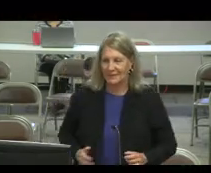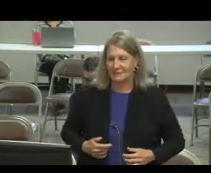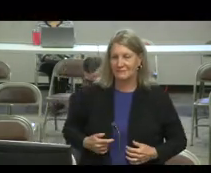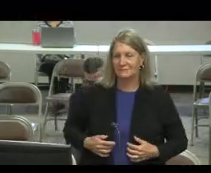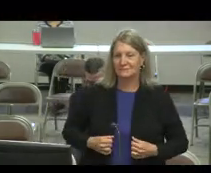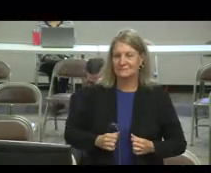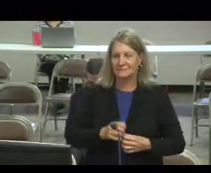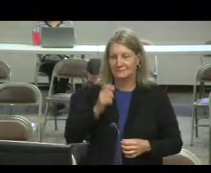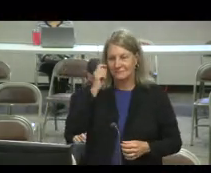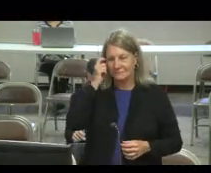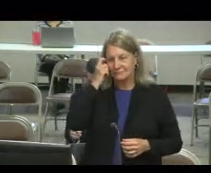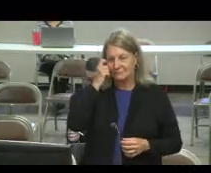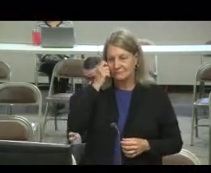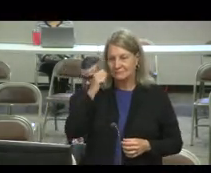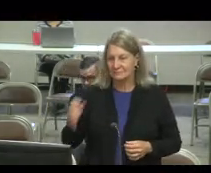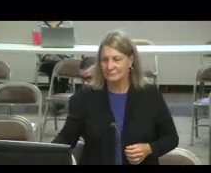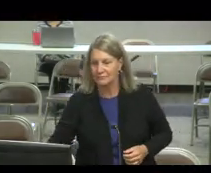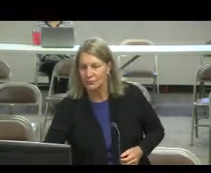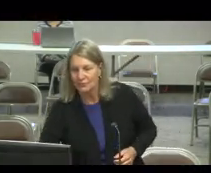there we go